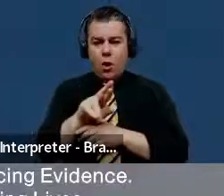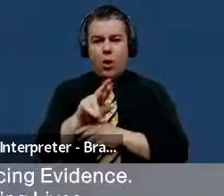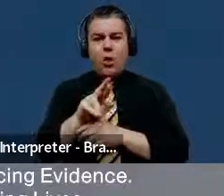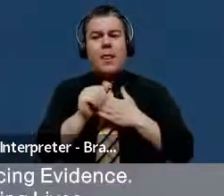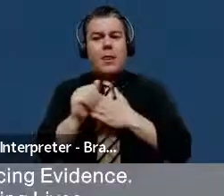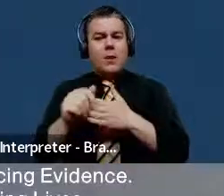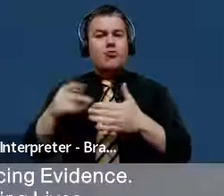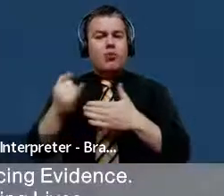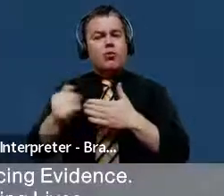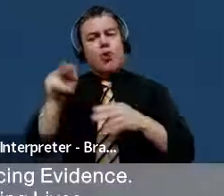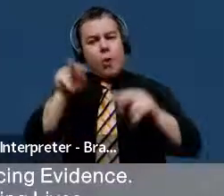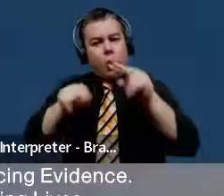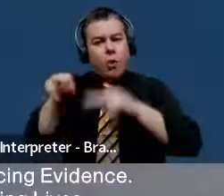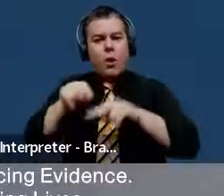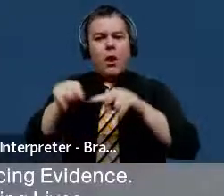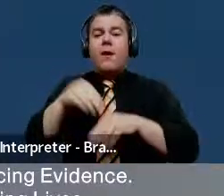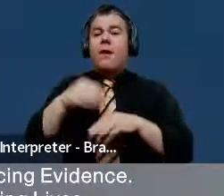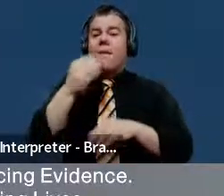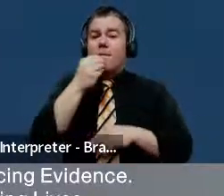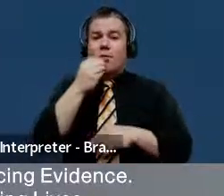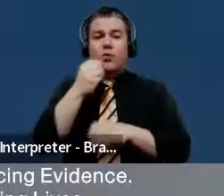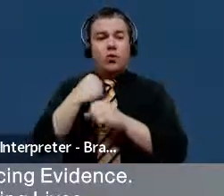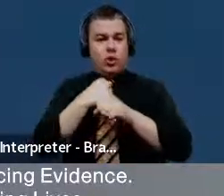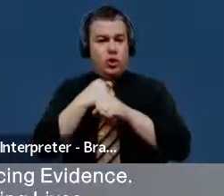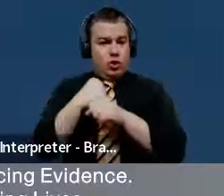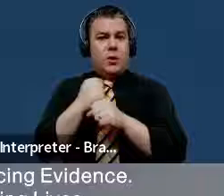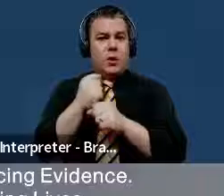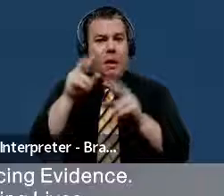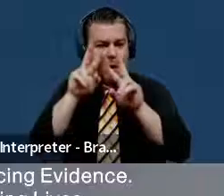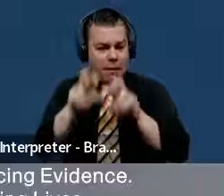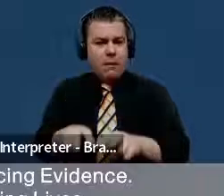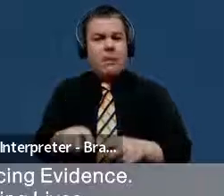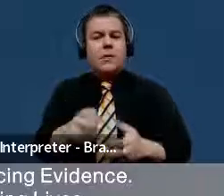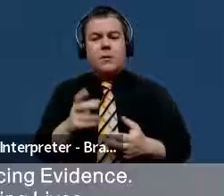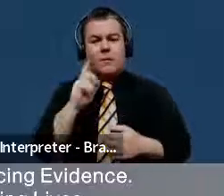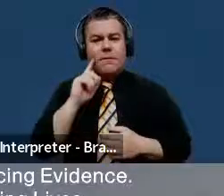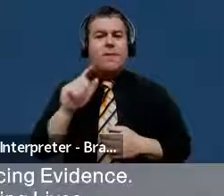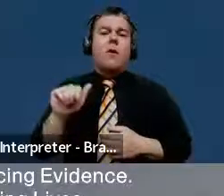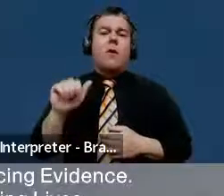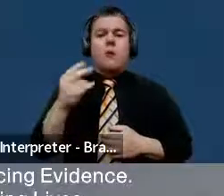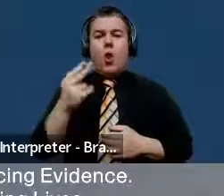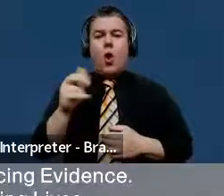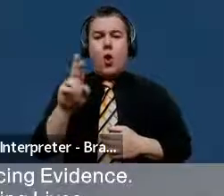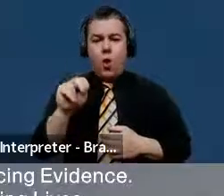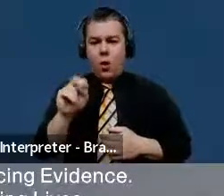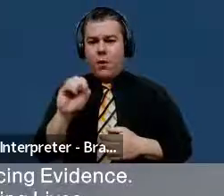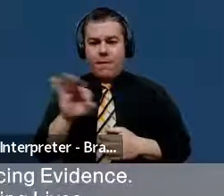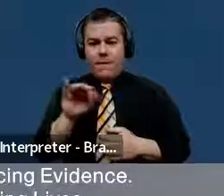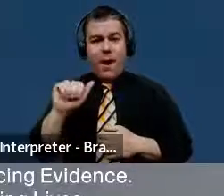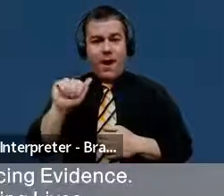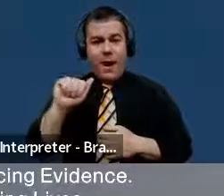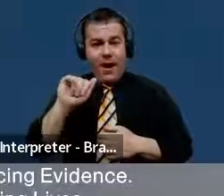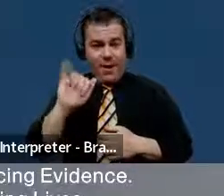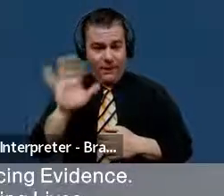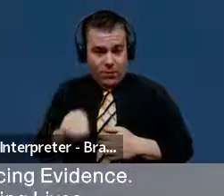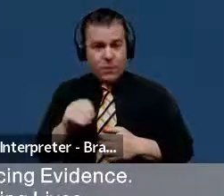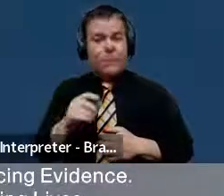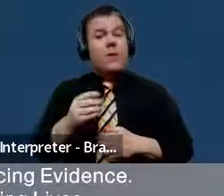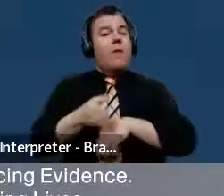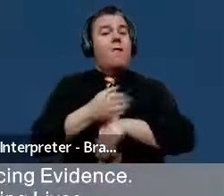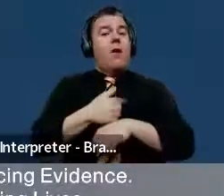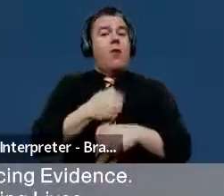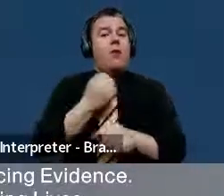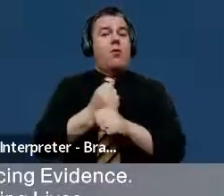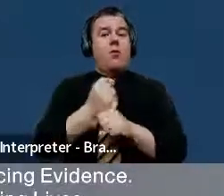at food security analysis and third-party monitoring in the Horn of Africa. Prior to working on that, I worked for 10 years